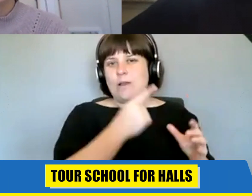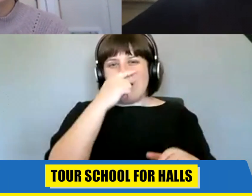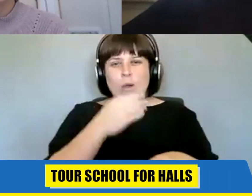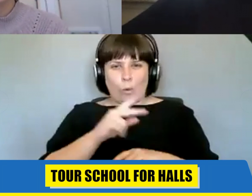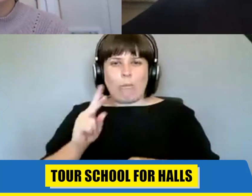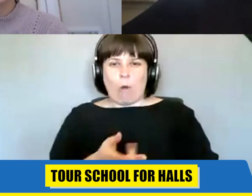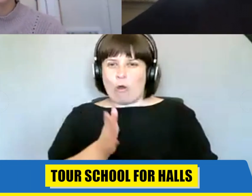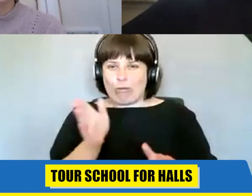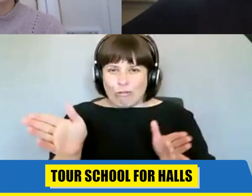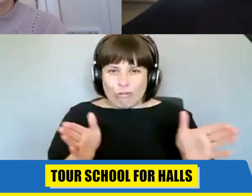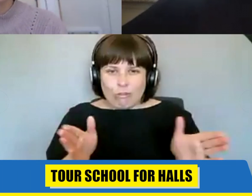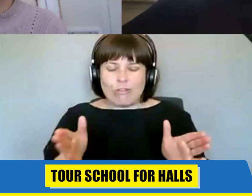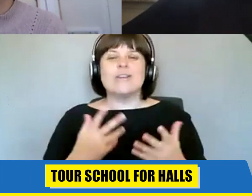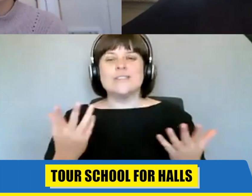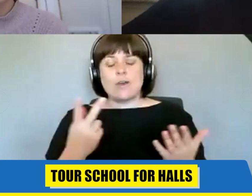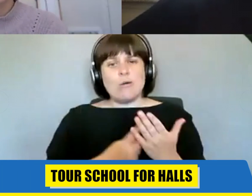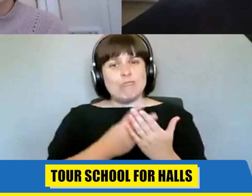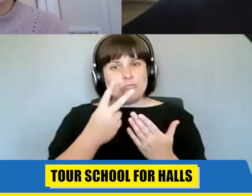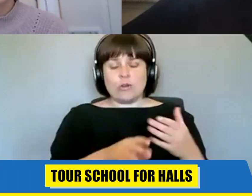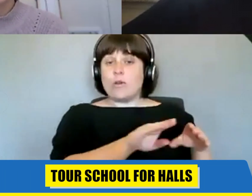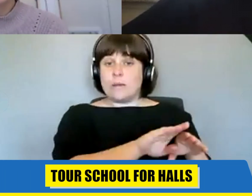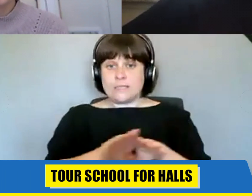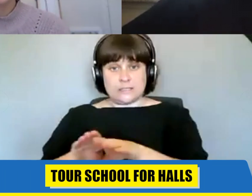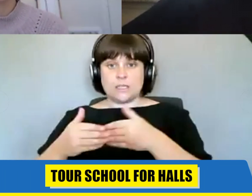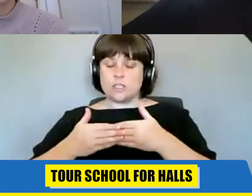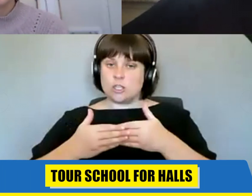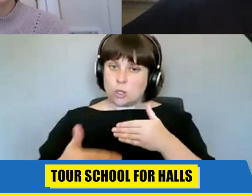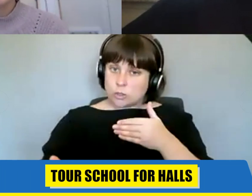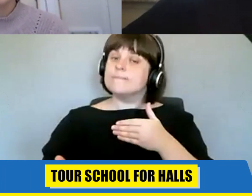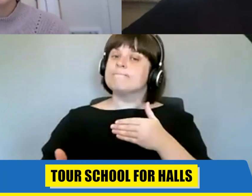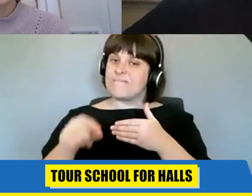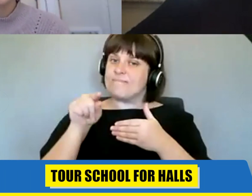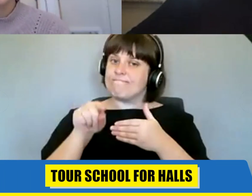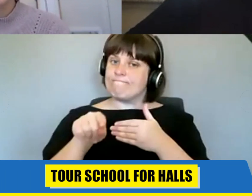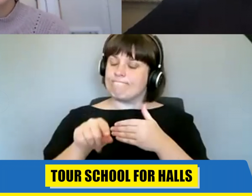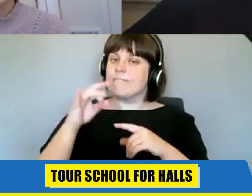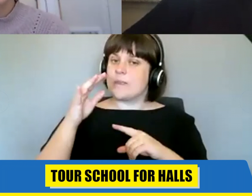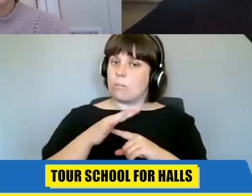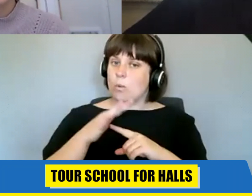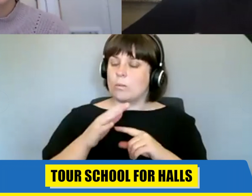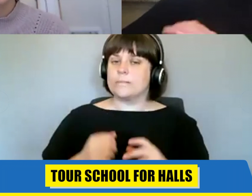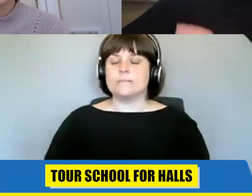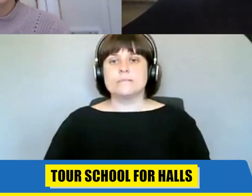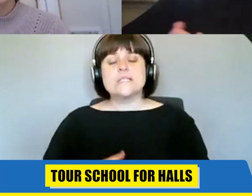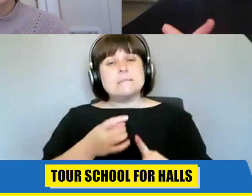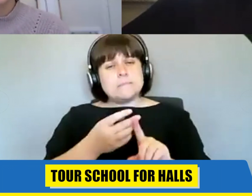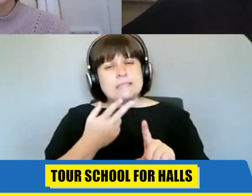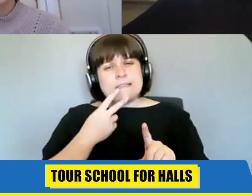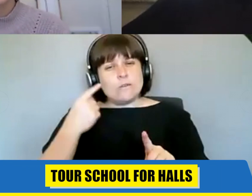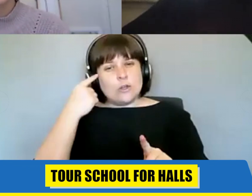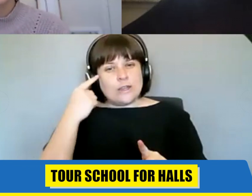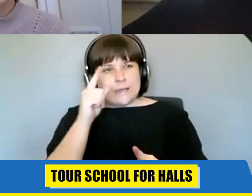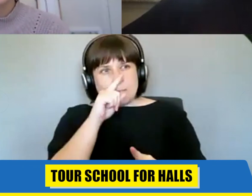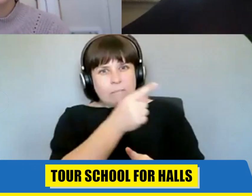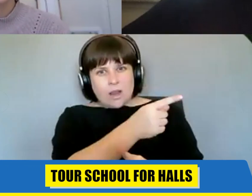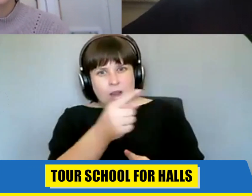So program consistently over the longer term, particularly for the kinds of things that you think people won't be so familiar